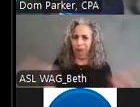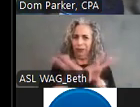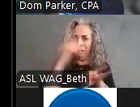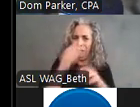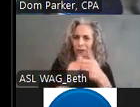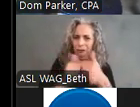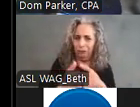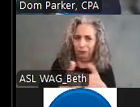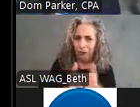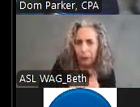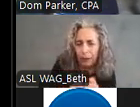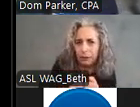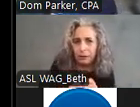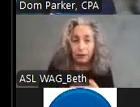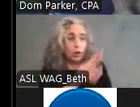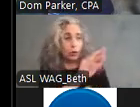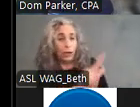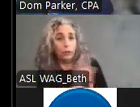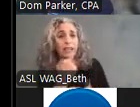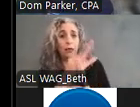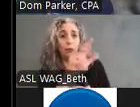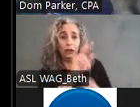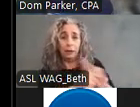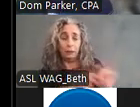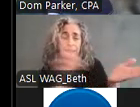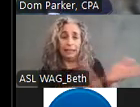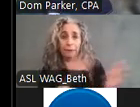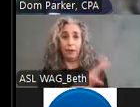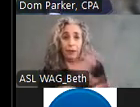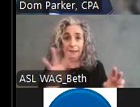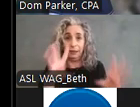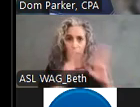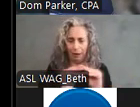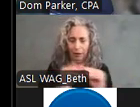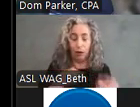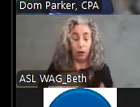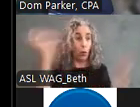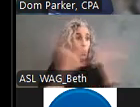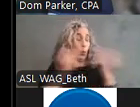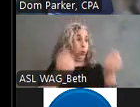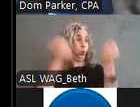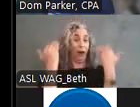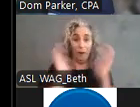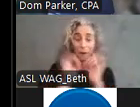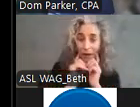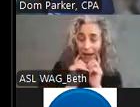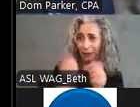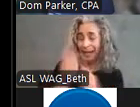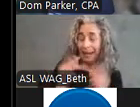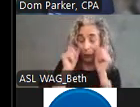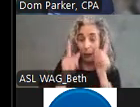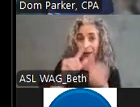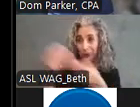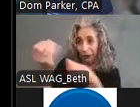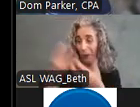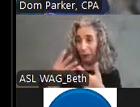Rachel told me that 300 people signed up for this webinar, and that blew me away. And I was also half awake when she told me this,